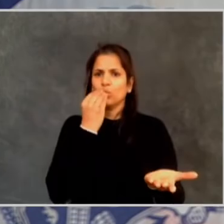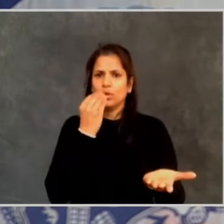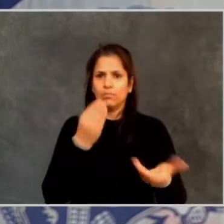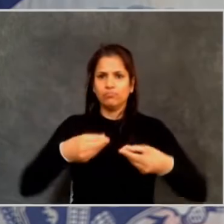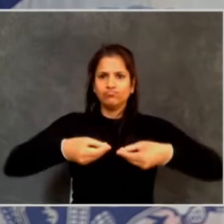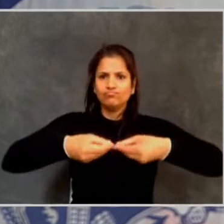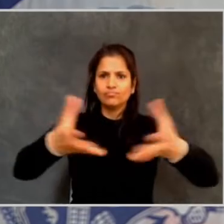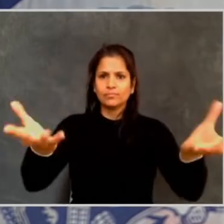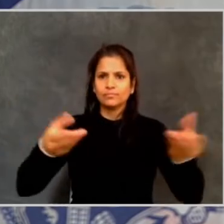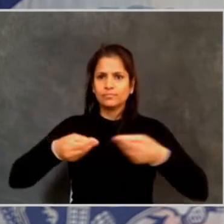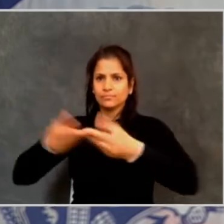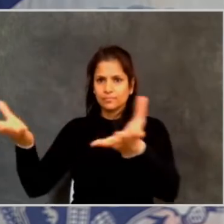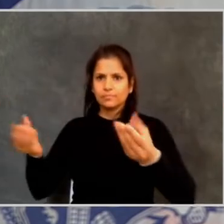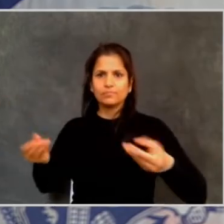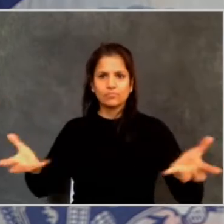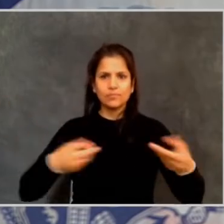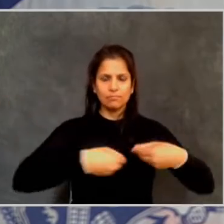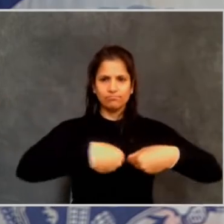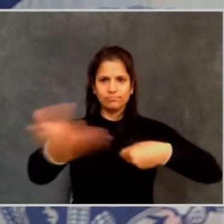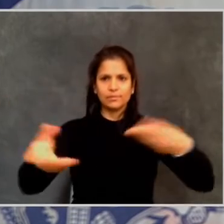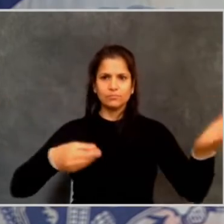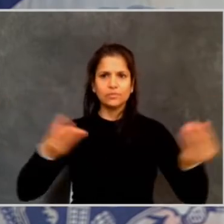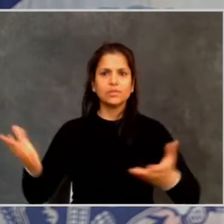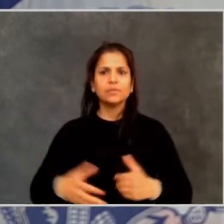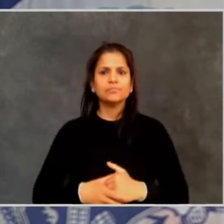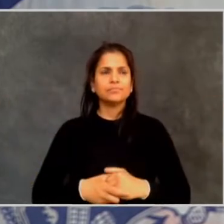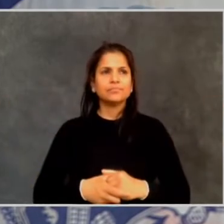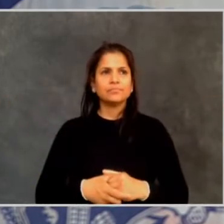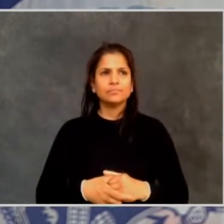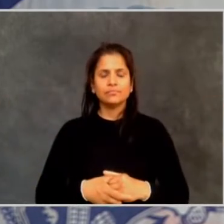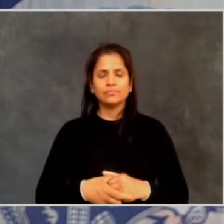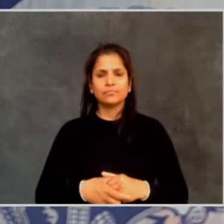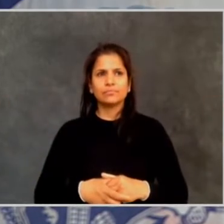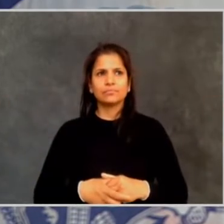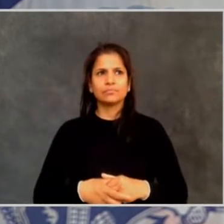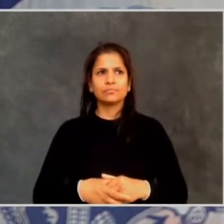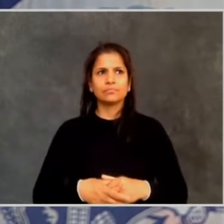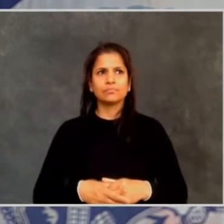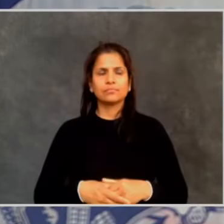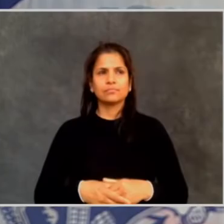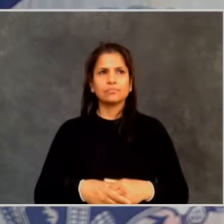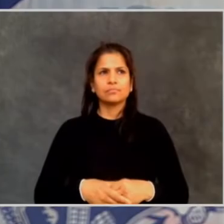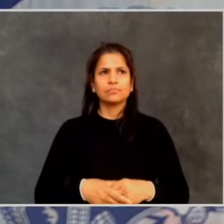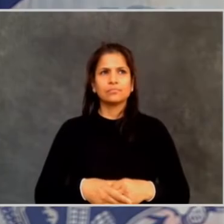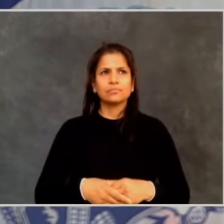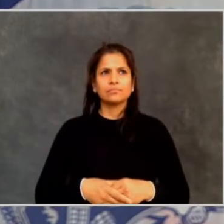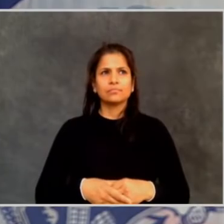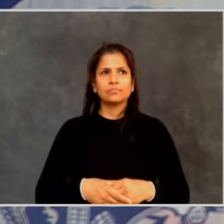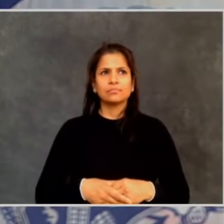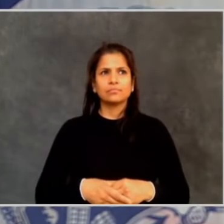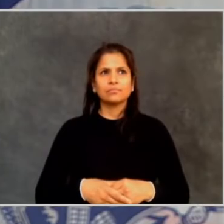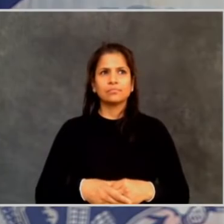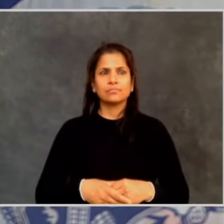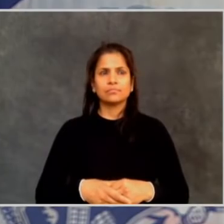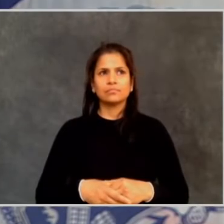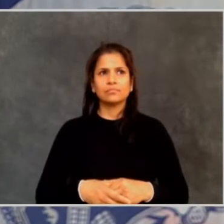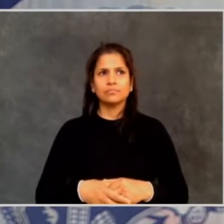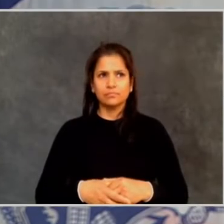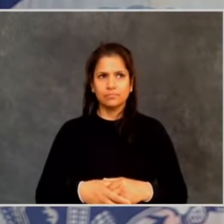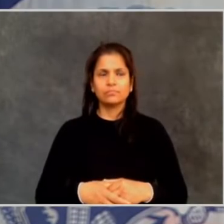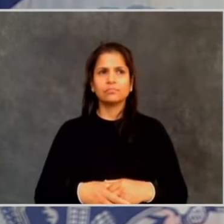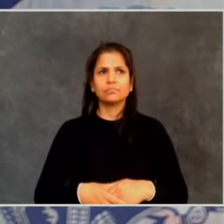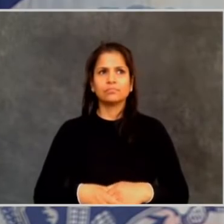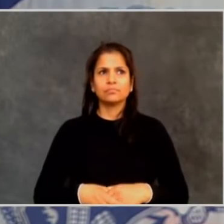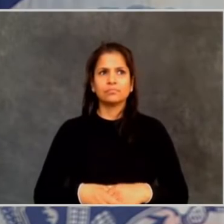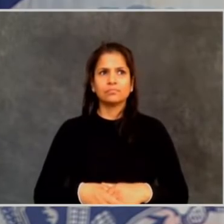paycheck. NYPD data is showing that half of the thousands of supermarkets they're visiting are closed. Are